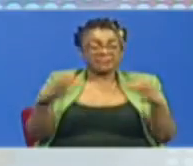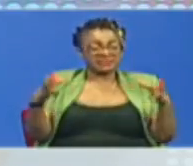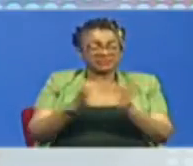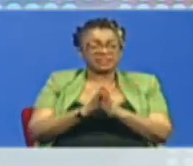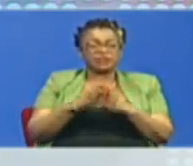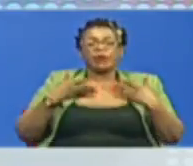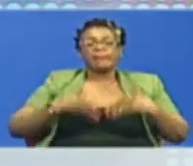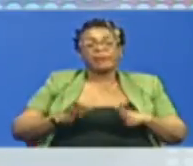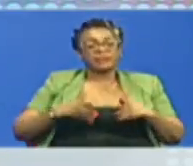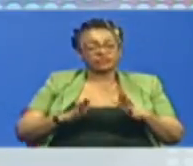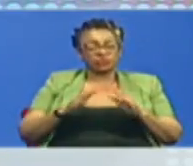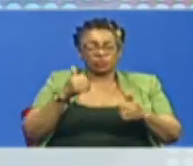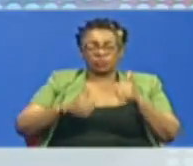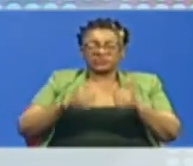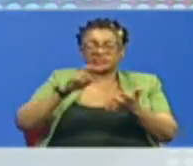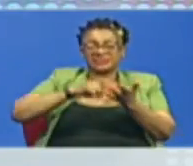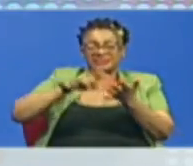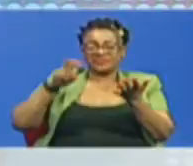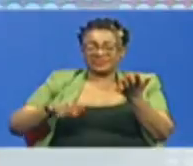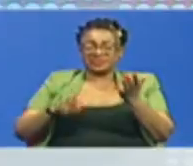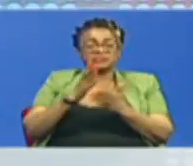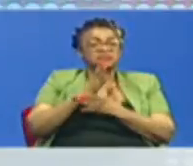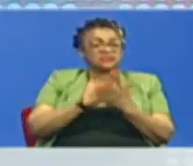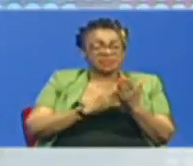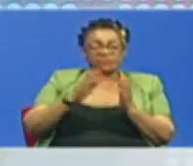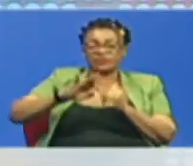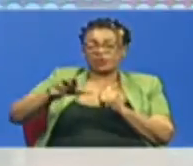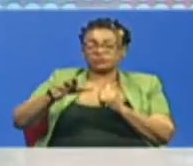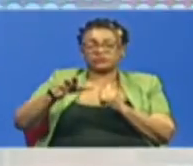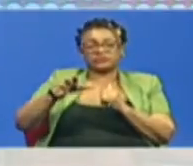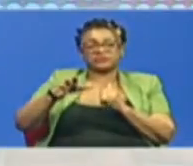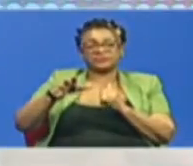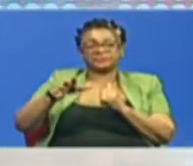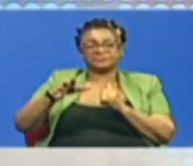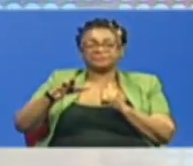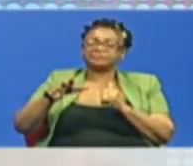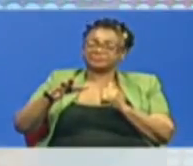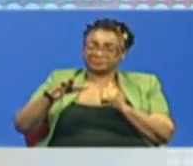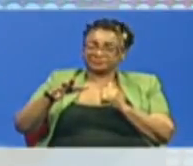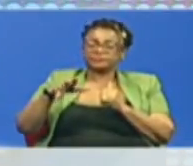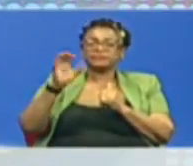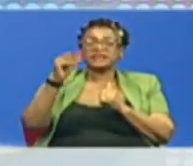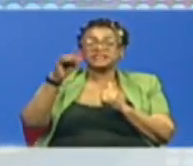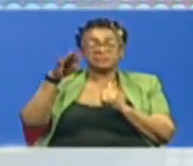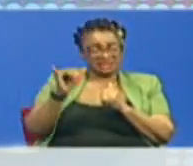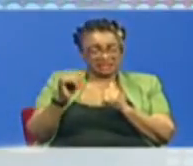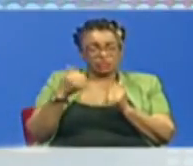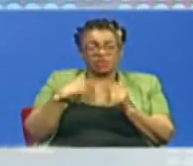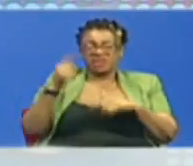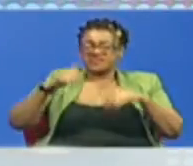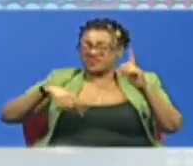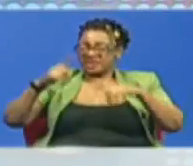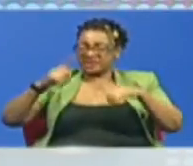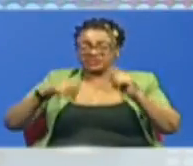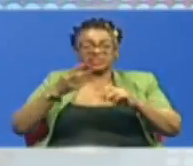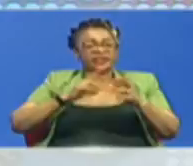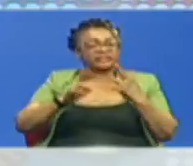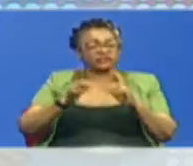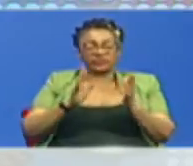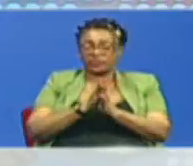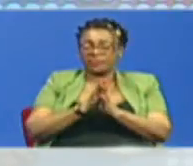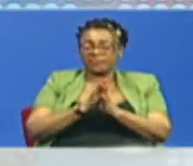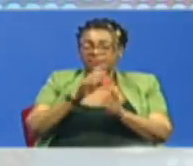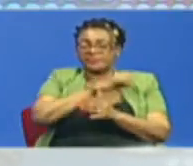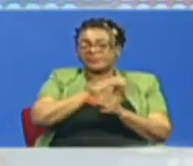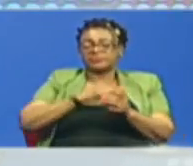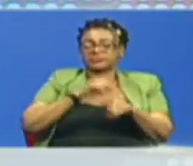had disadvantaged some of the counties before. Well, Smriti, there were varied reactions from senators when the proposals